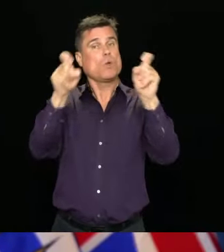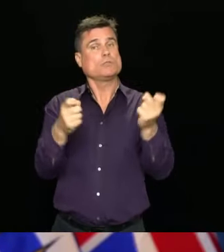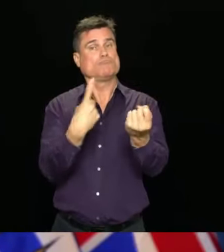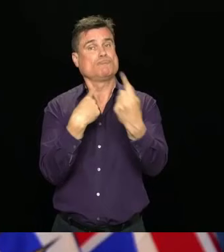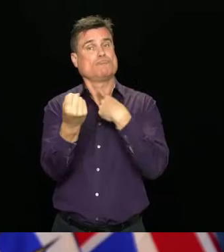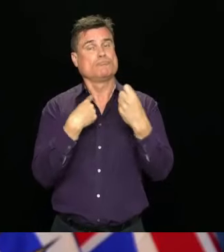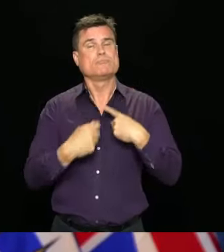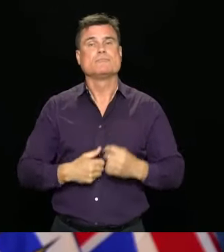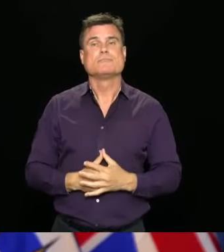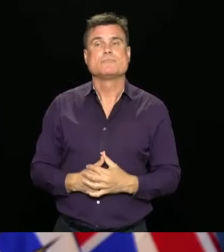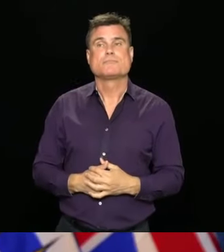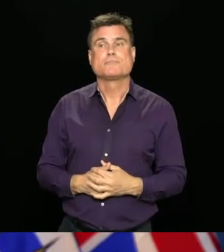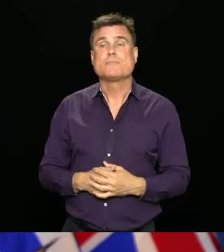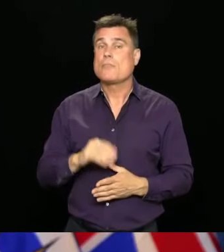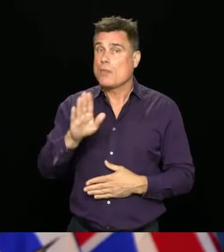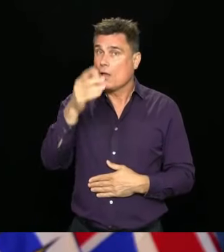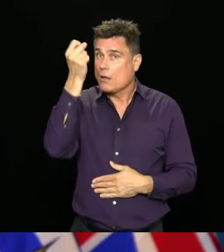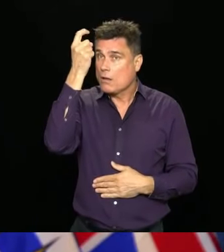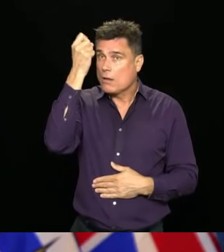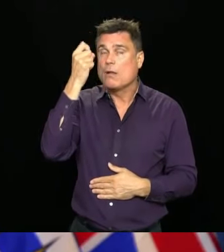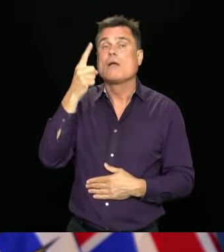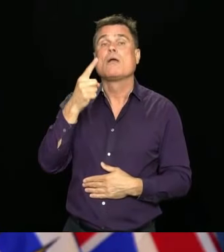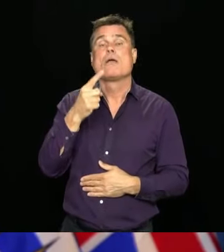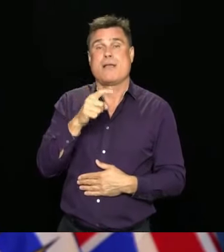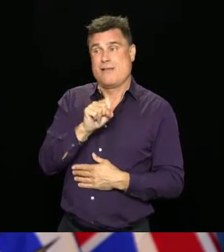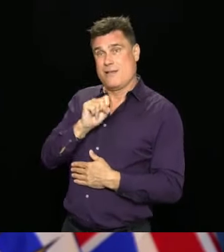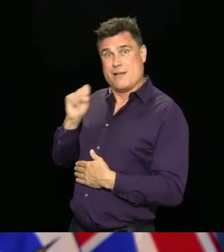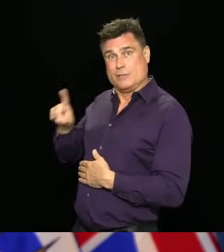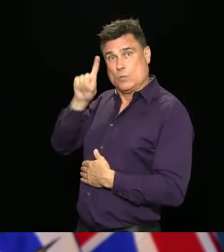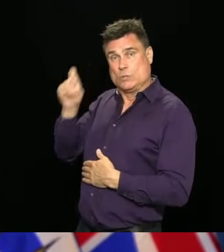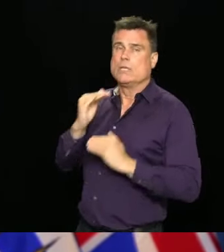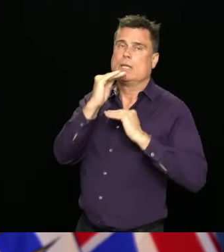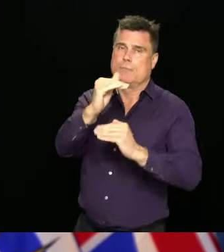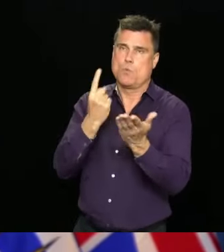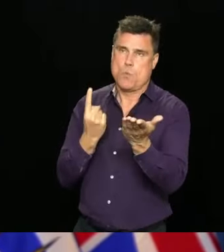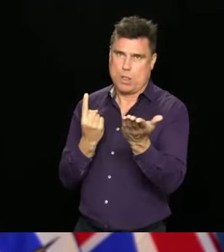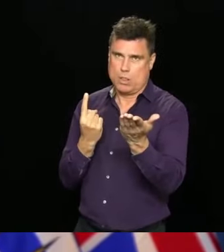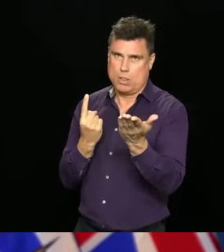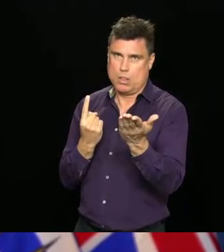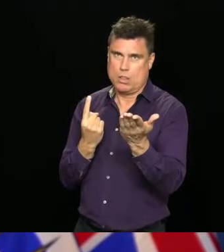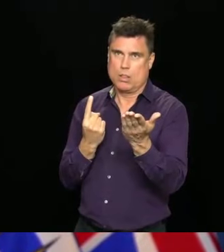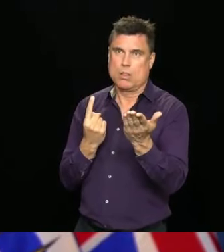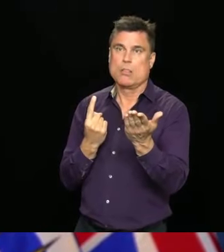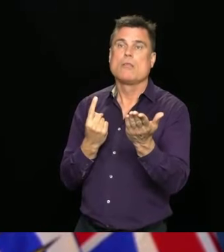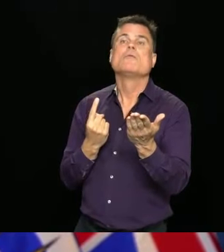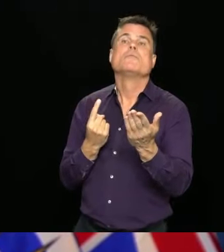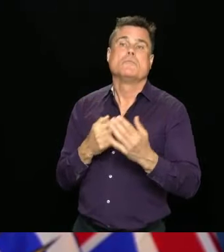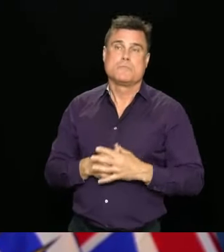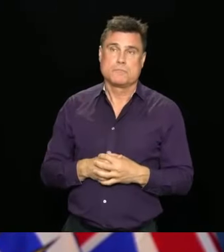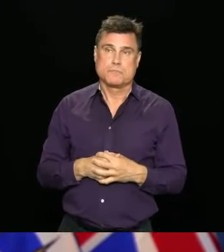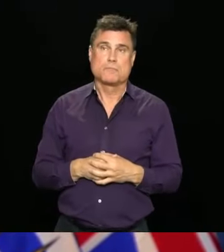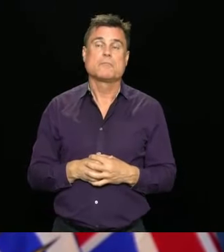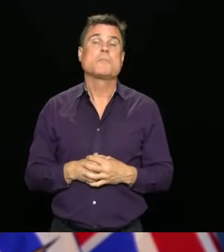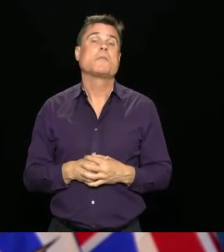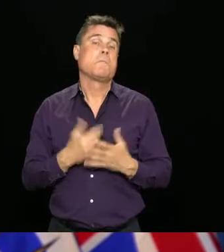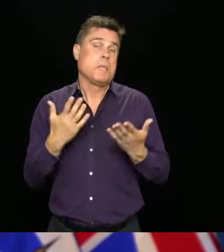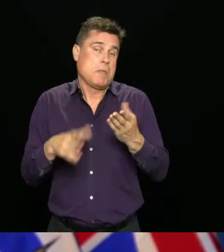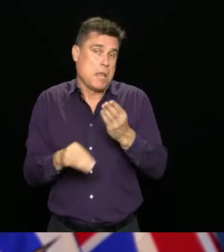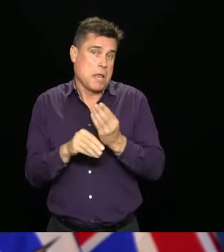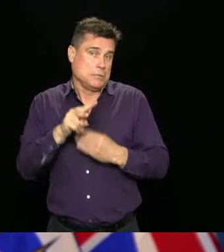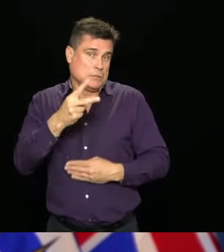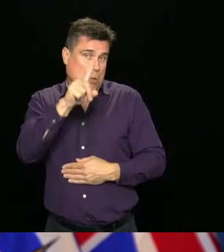1 to enter the queue. You are limited to one question, but if you queue up again and time permits, we will get back to you for a follow-up.